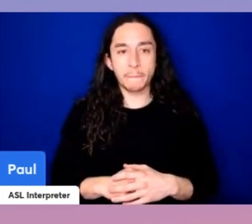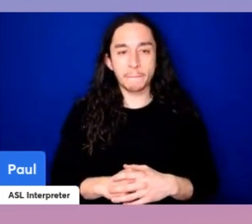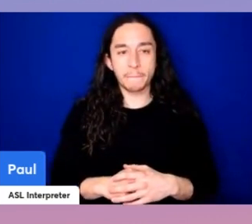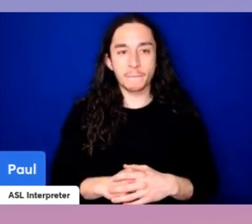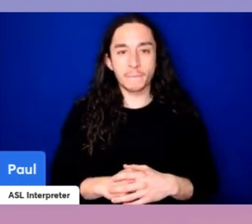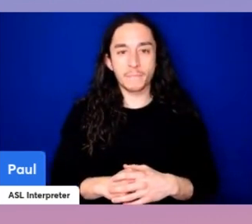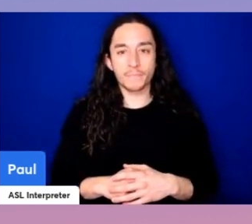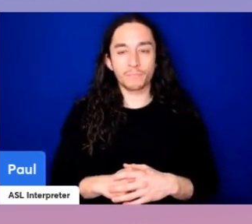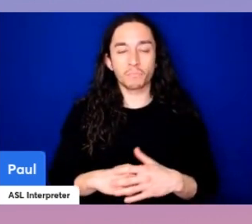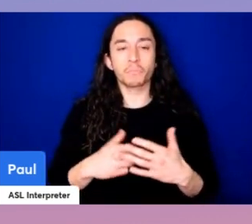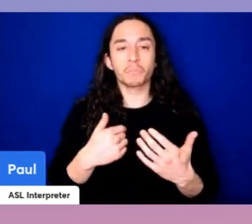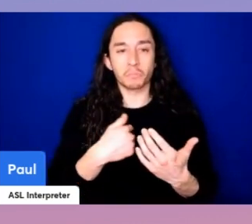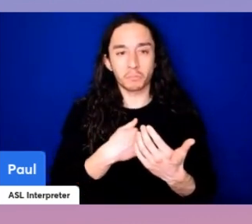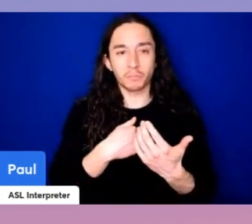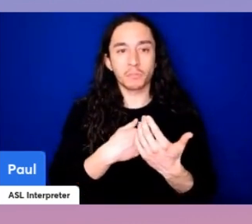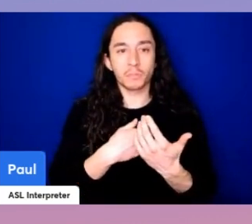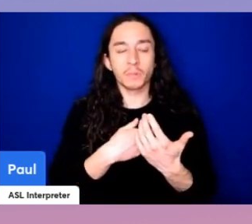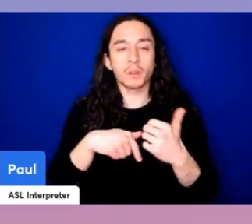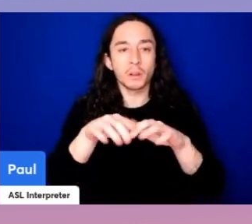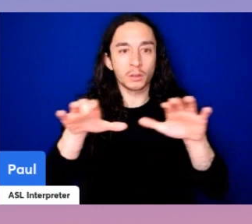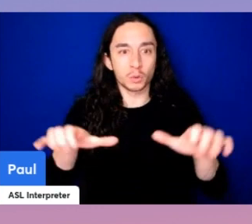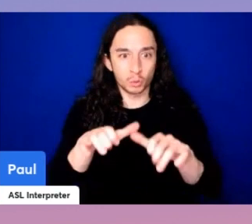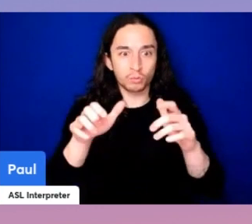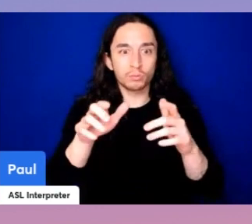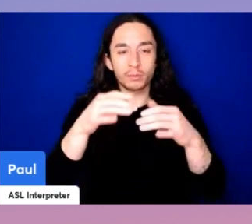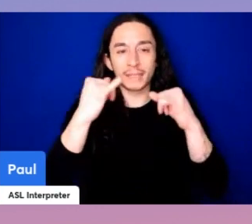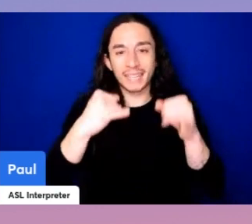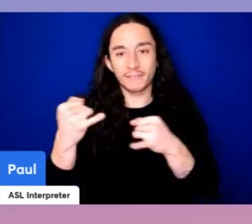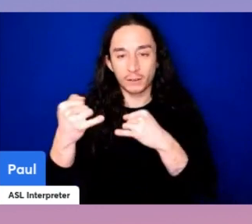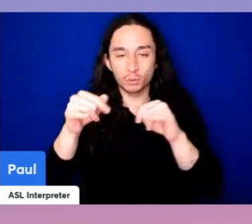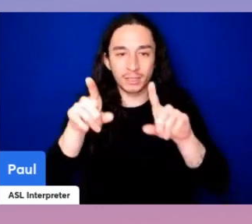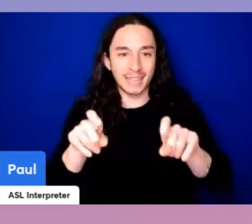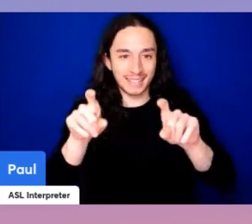So I do the integration test in here.